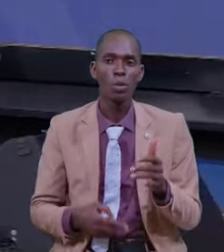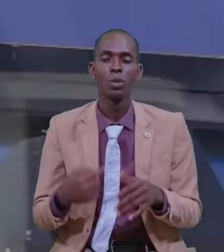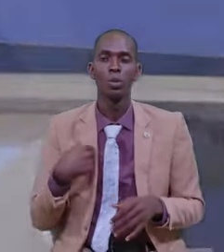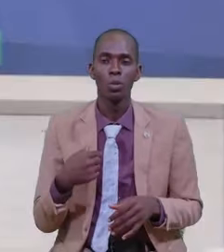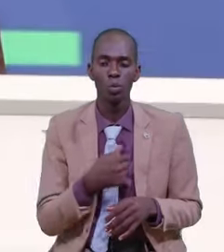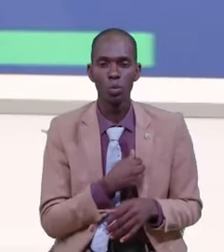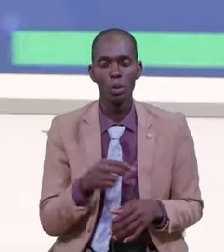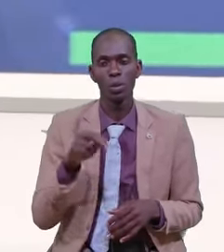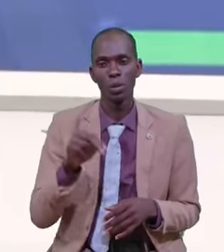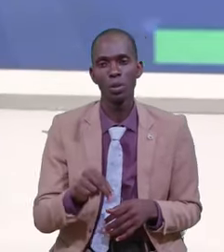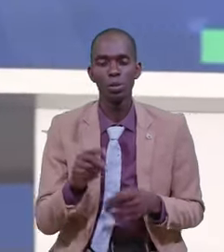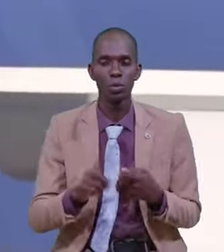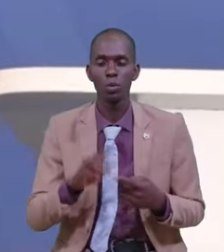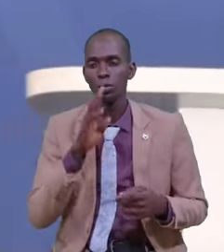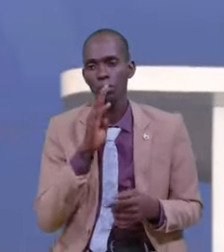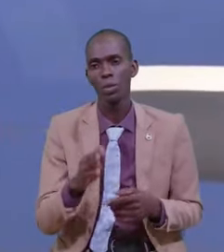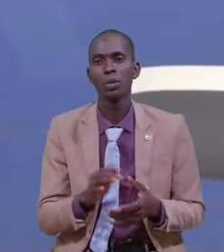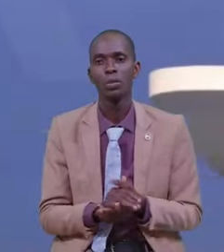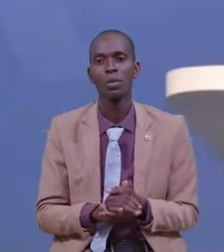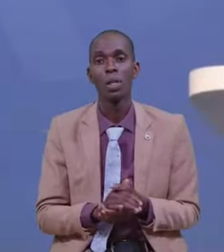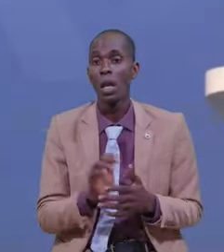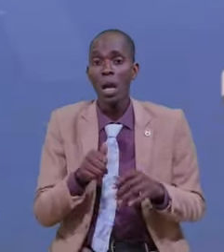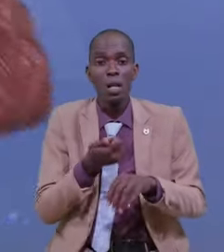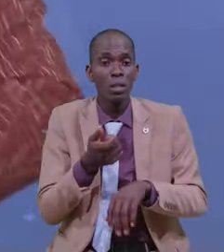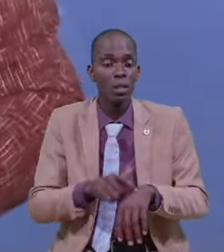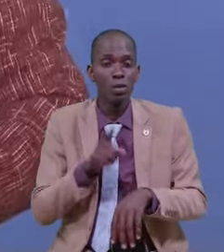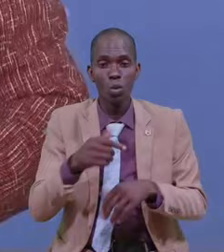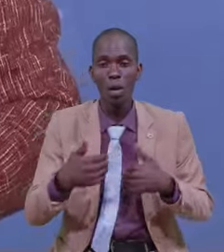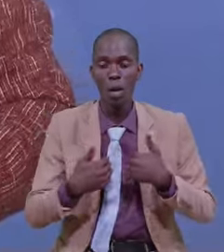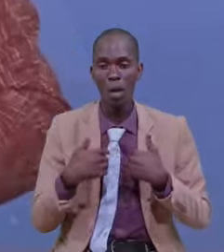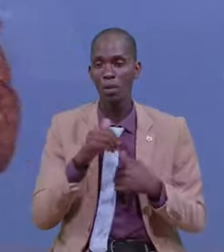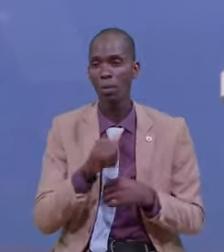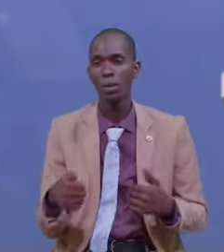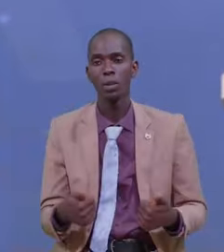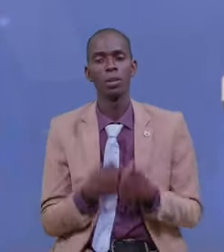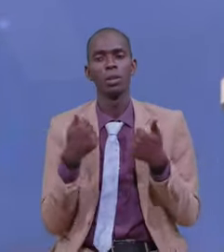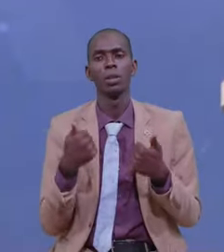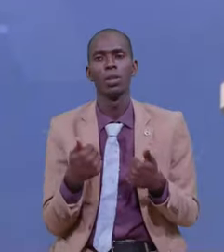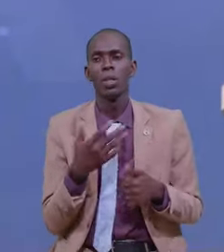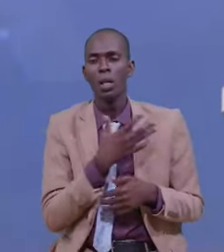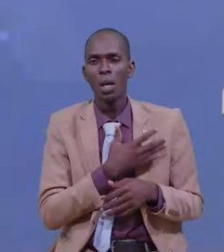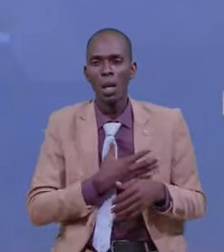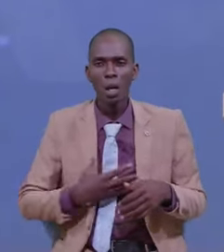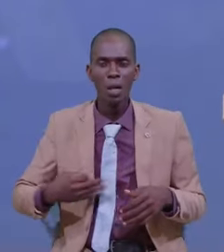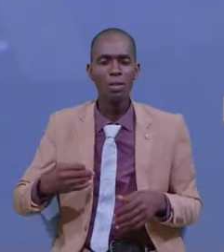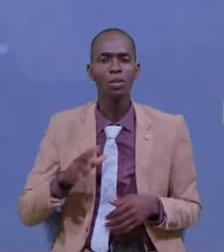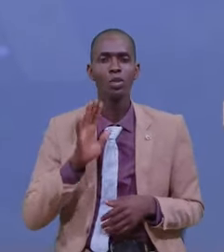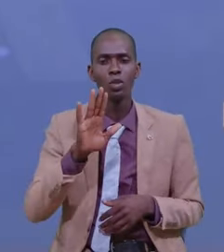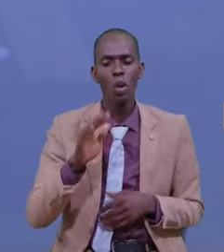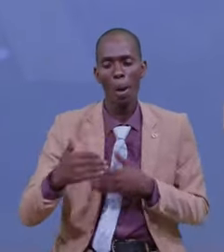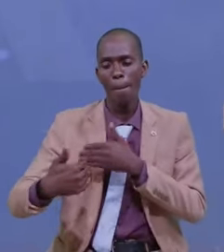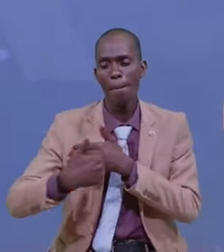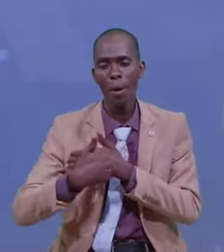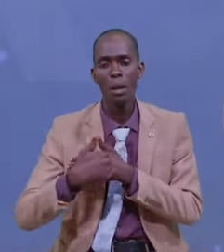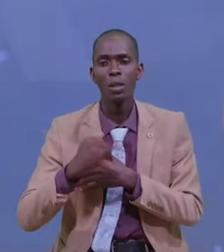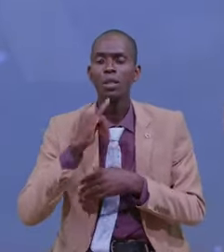ought to be. And anytime you have a challenge and your back is not able to carry